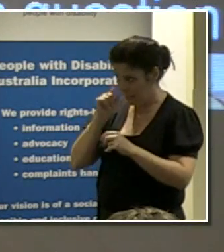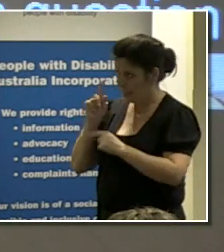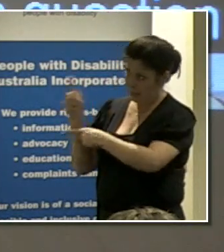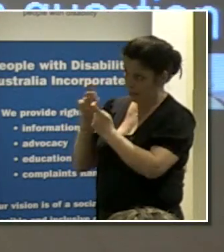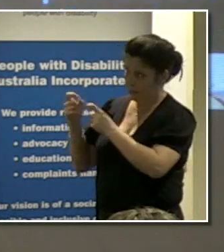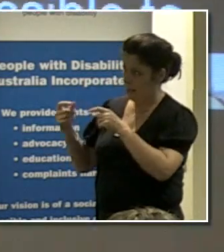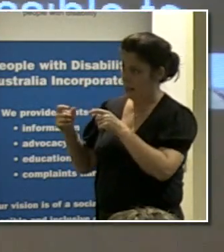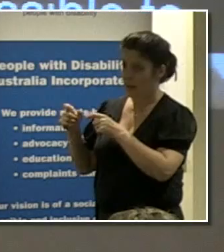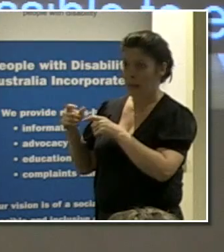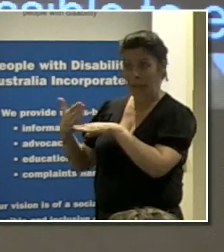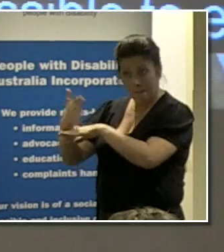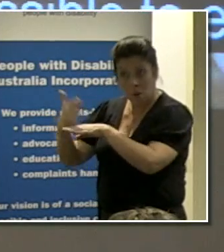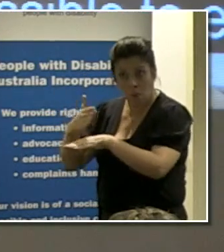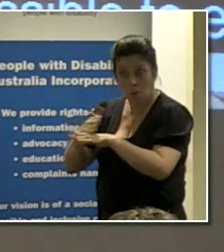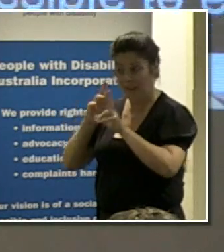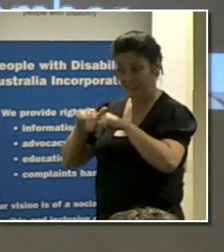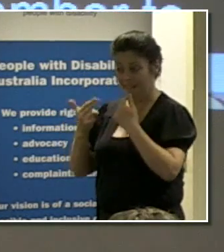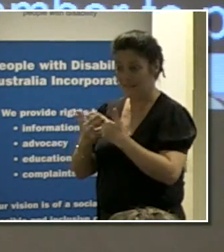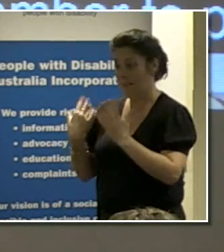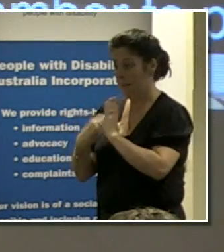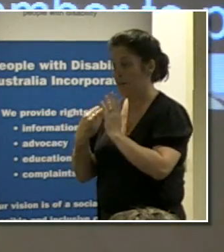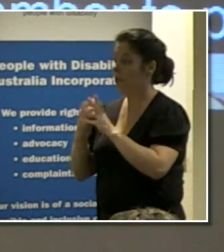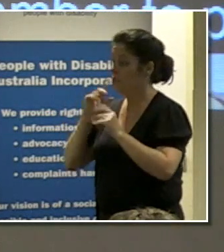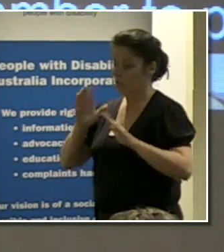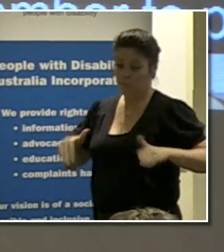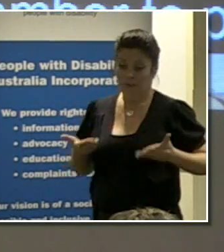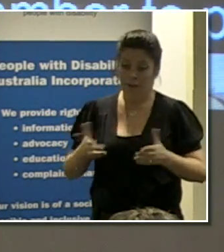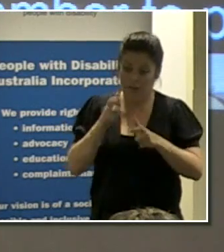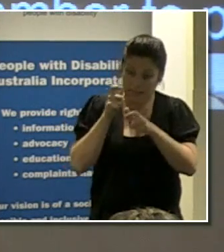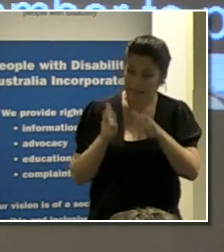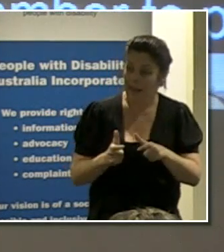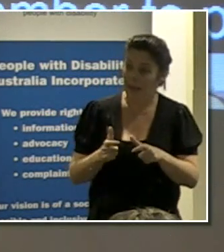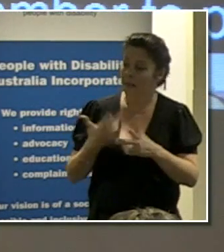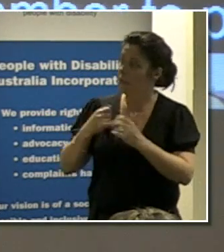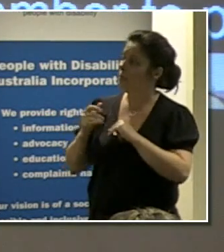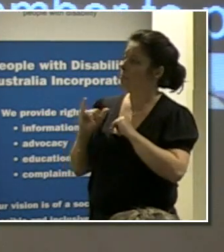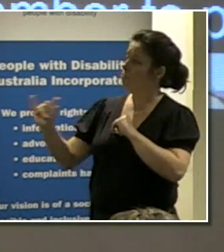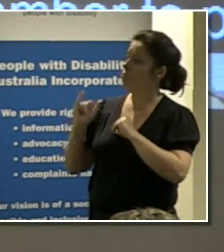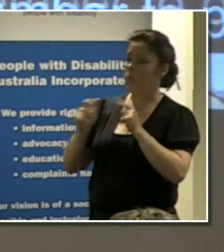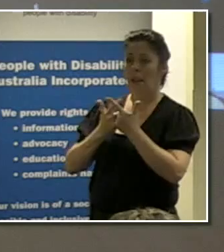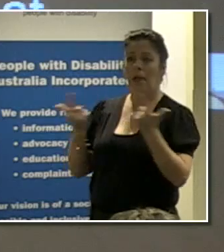family member to provide the care and what are the circumstances under which it